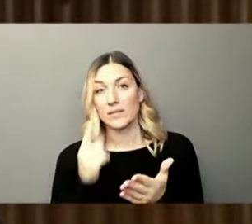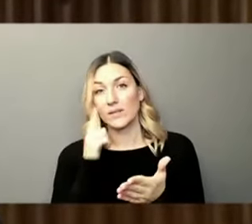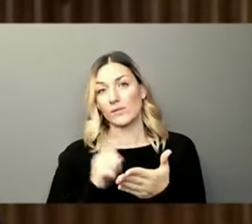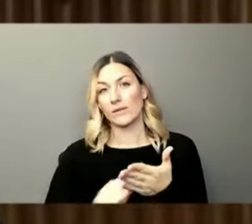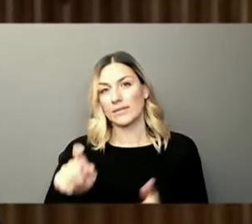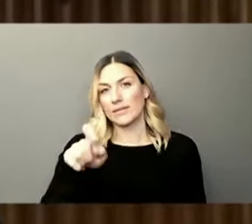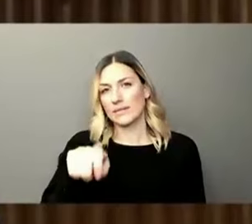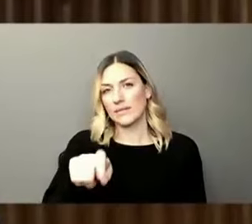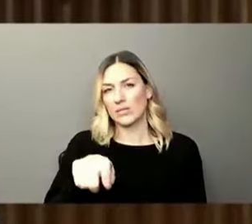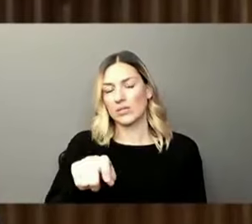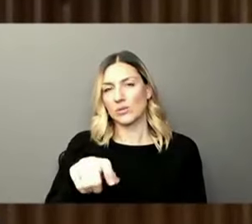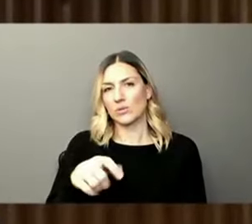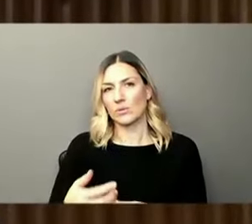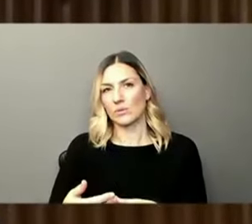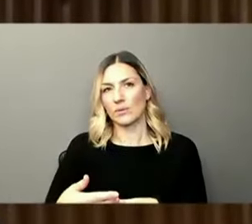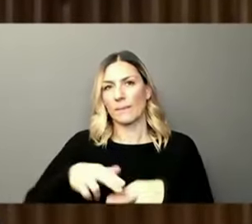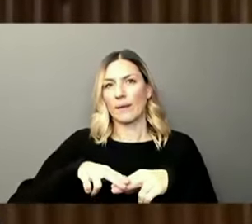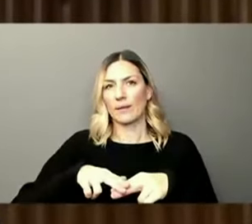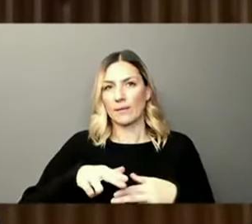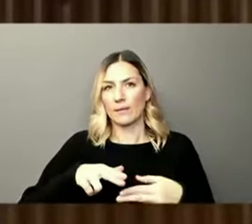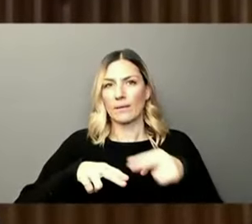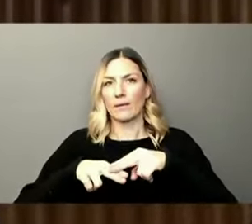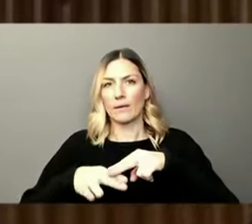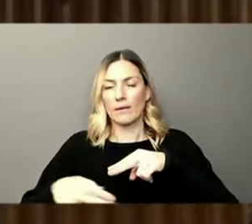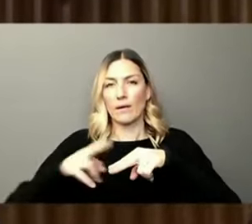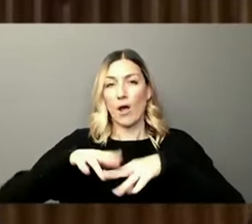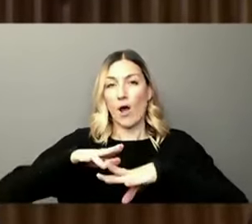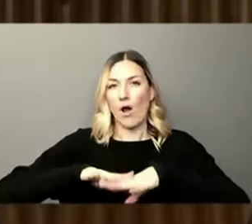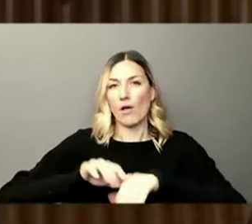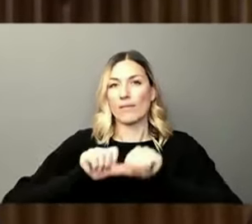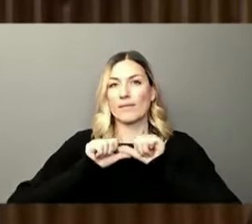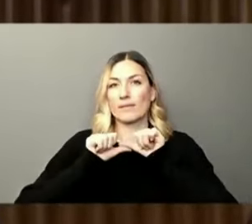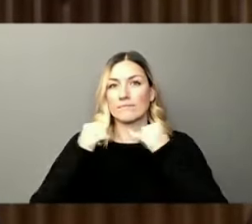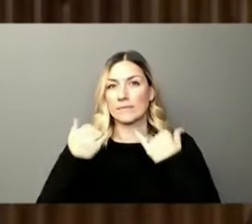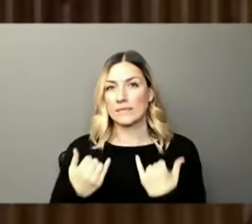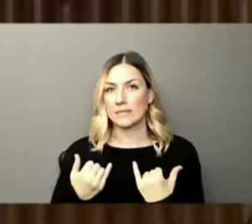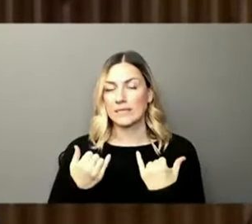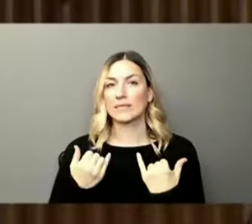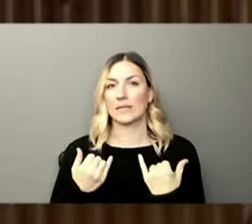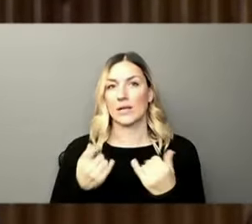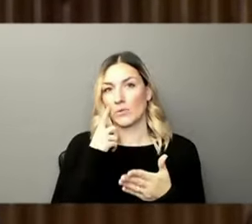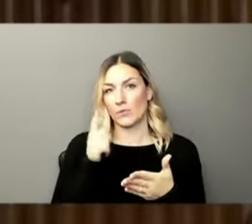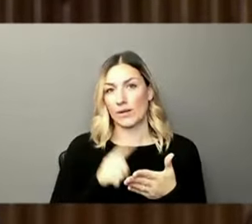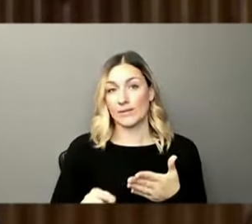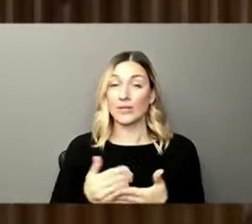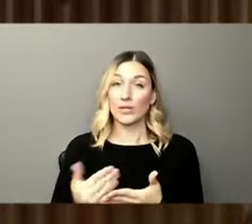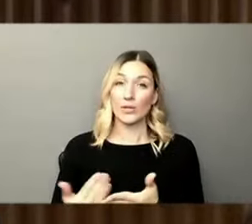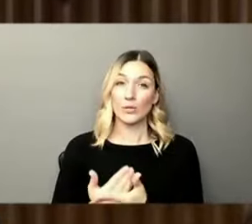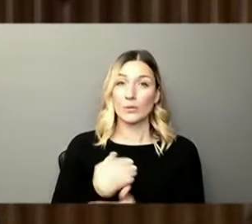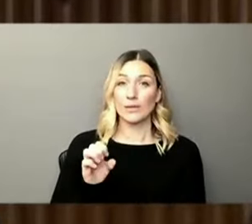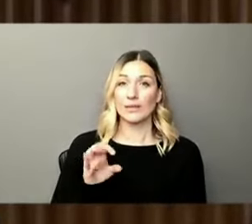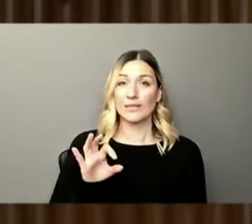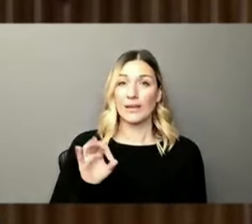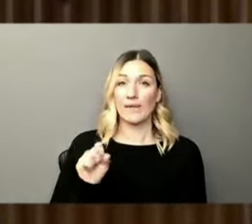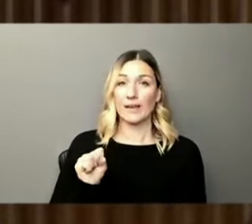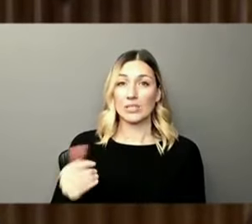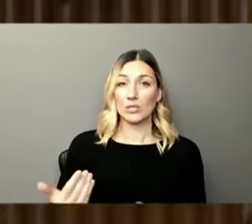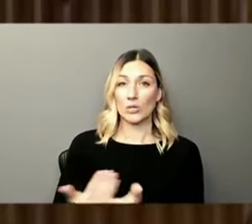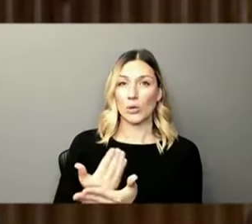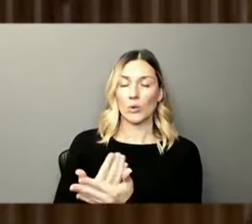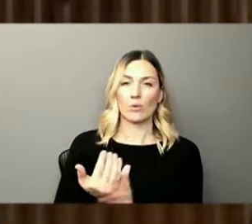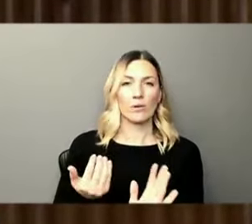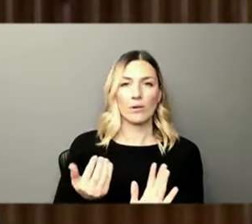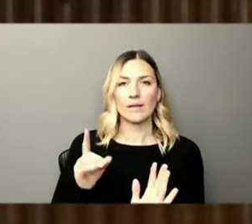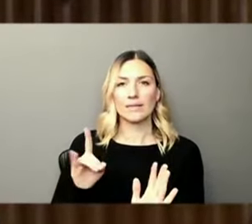to build on the existing research. Long COVID is not a new thing. ME/CFS is not new. Dysautonomia is not